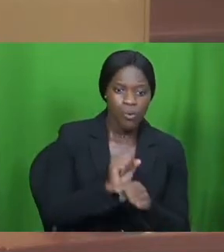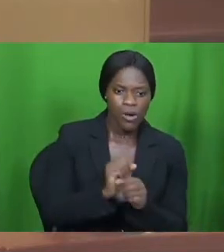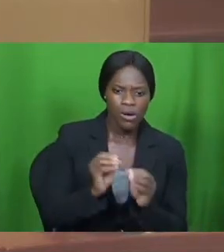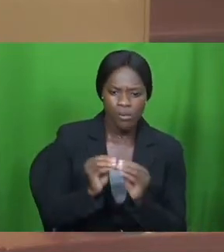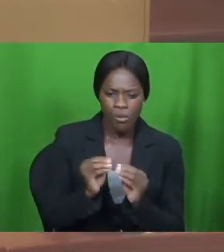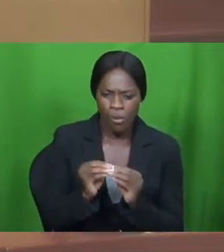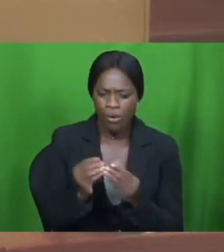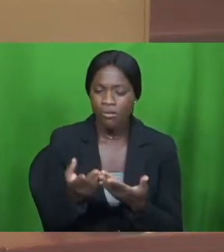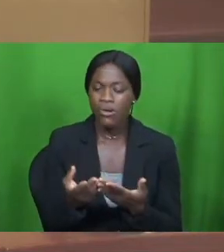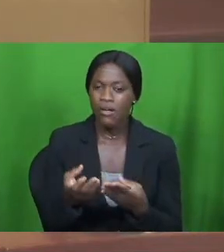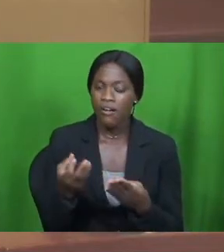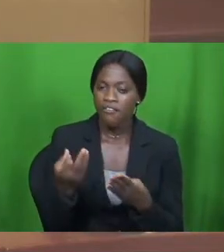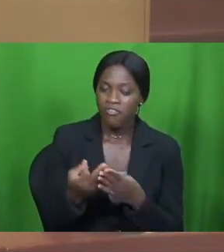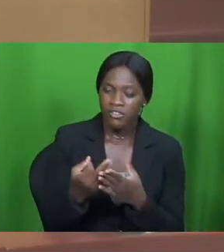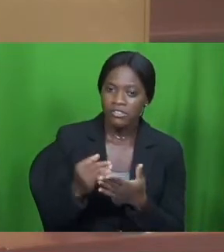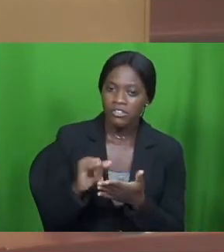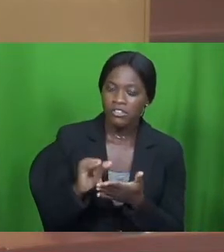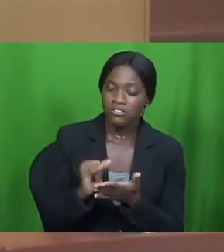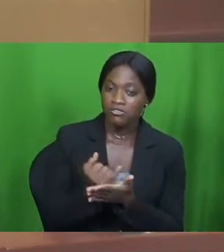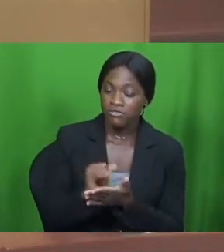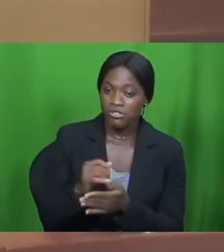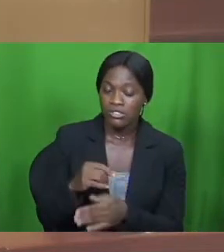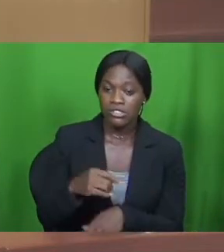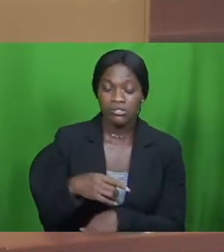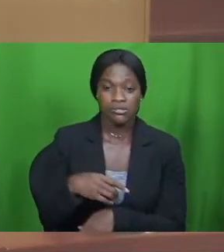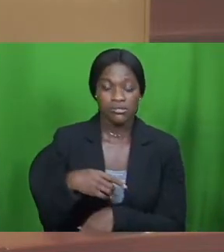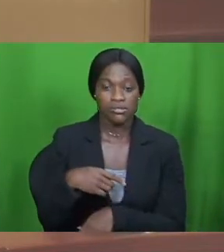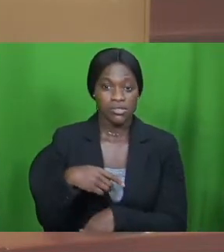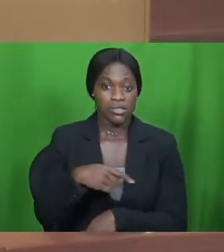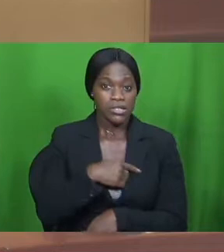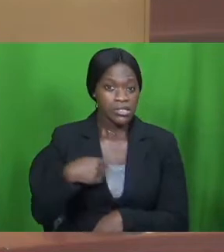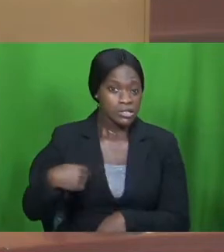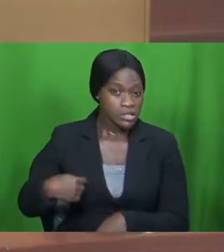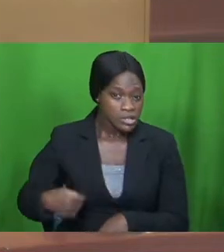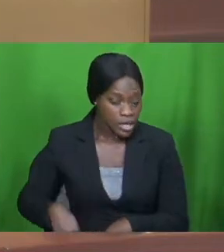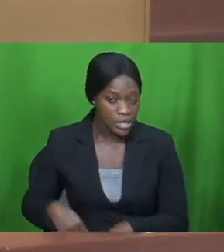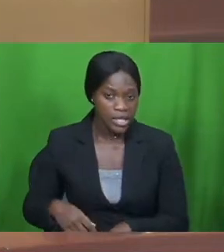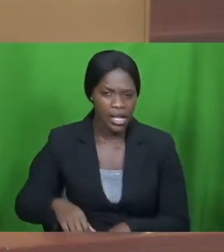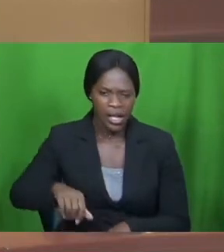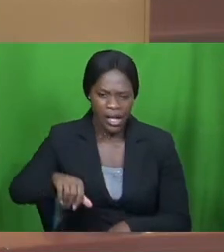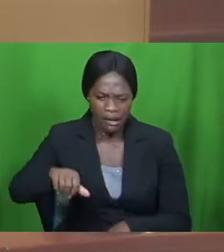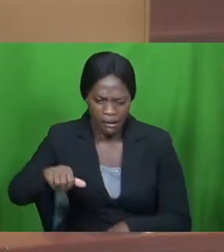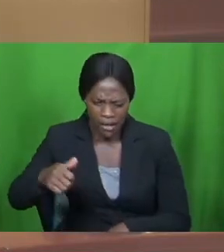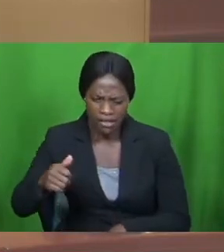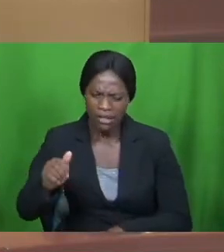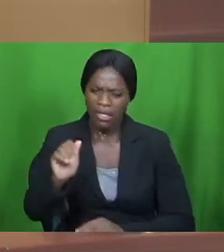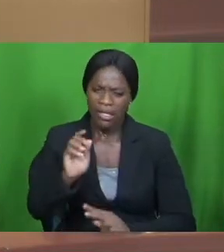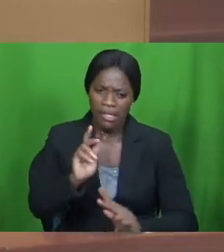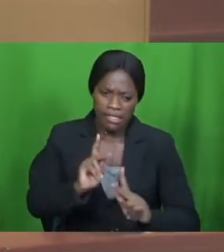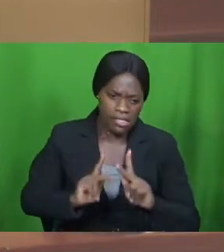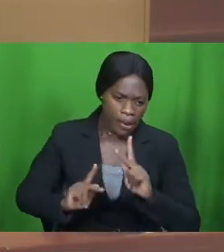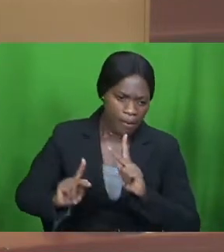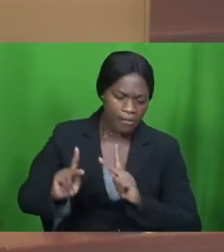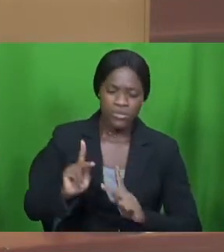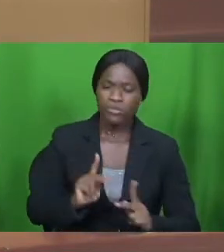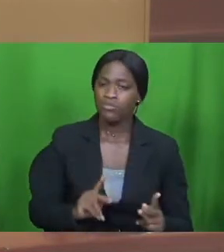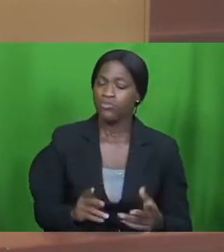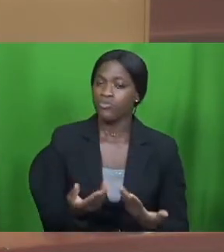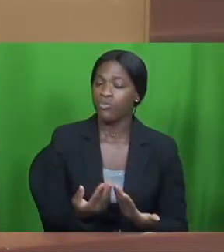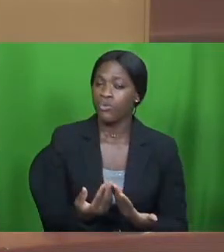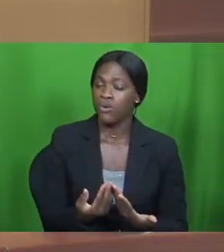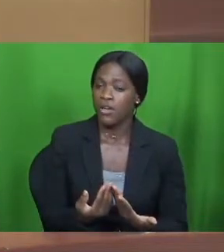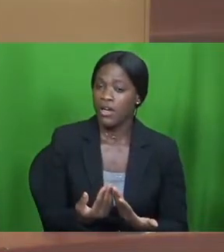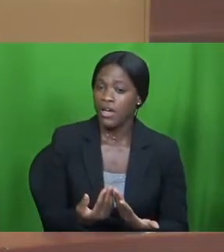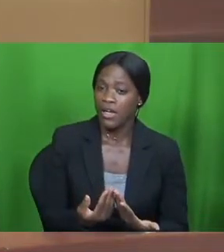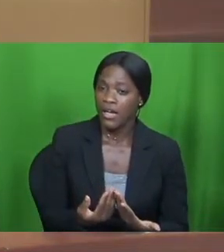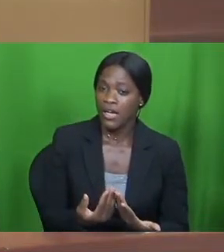engagement with high-level political figures and the